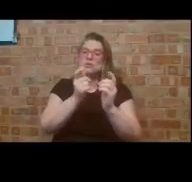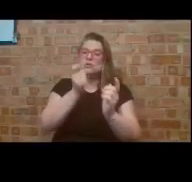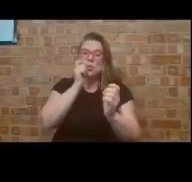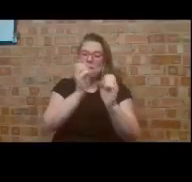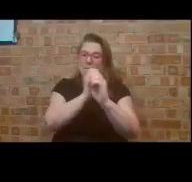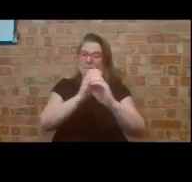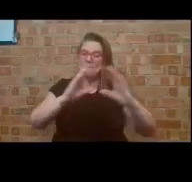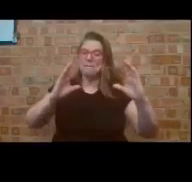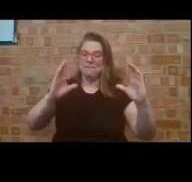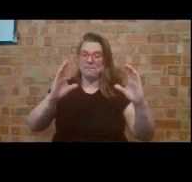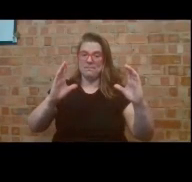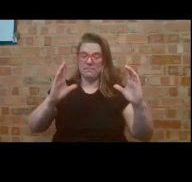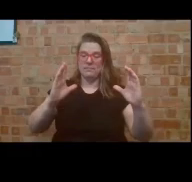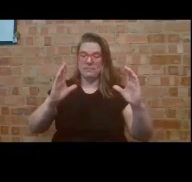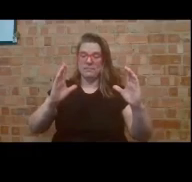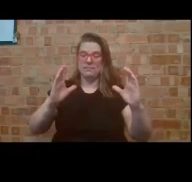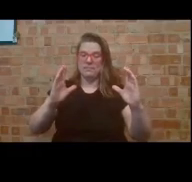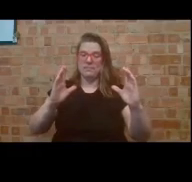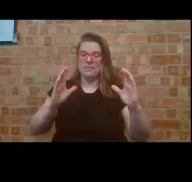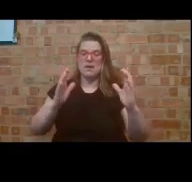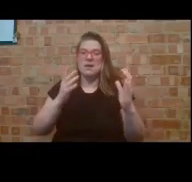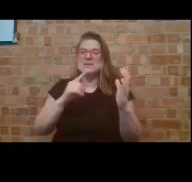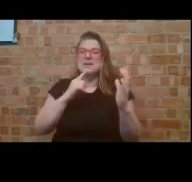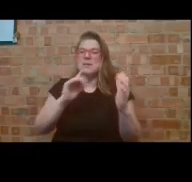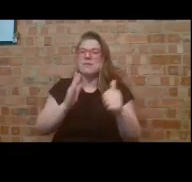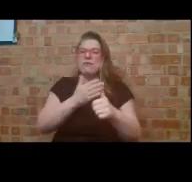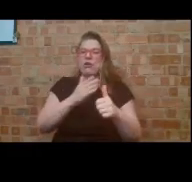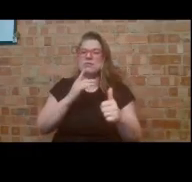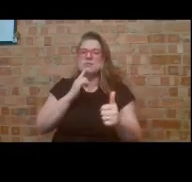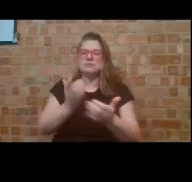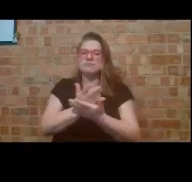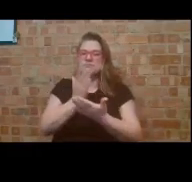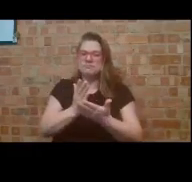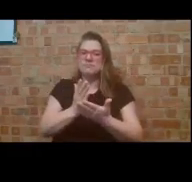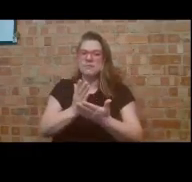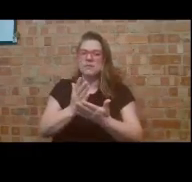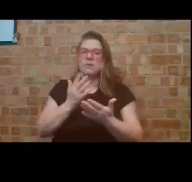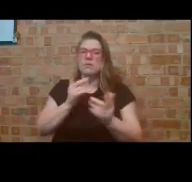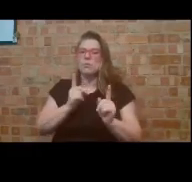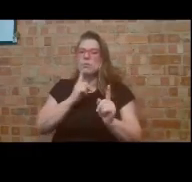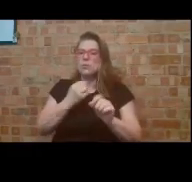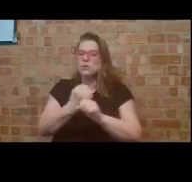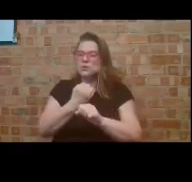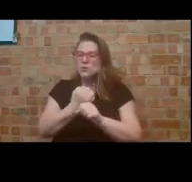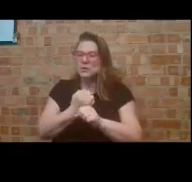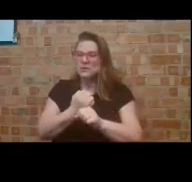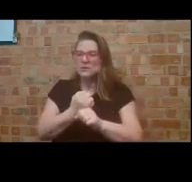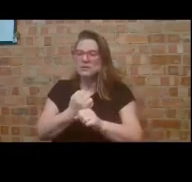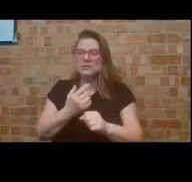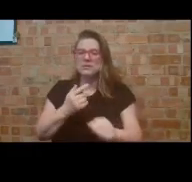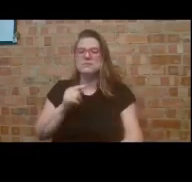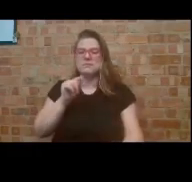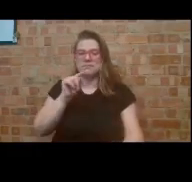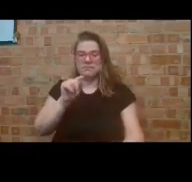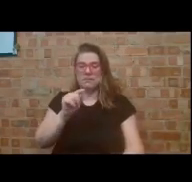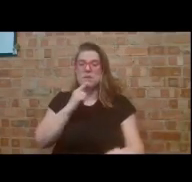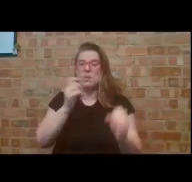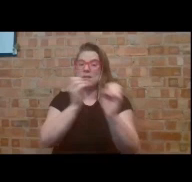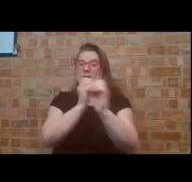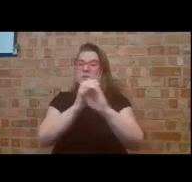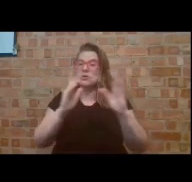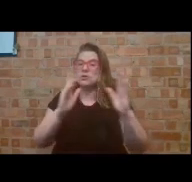VoiceOver. And I would say the first thing to make sure that you're doing, if the zoom is off, is